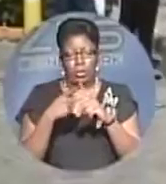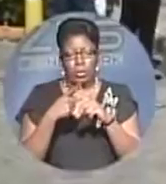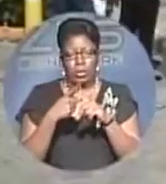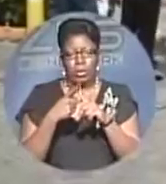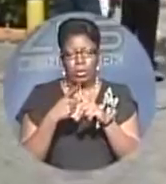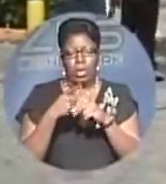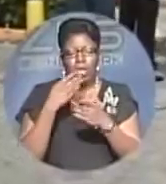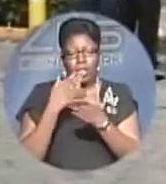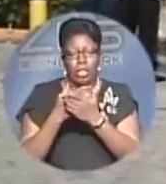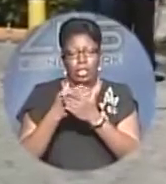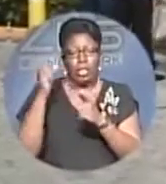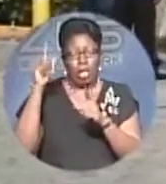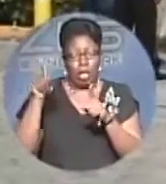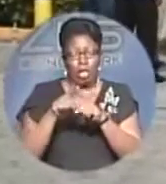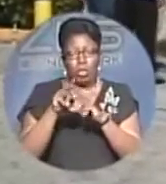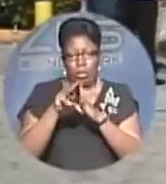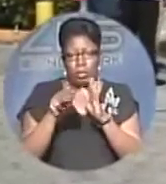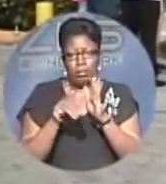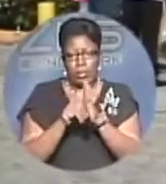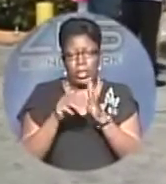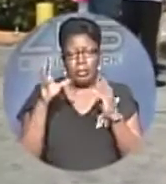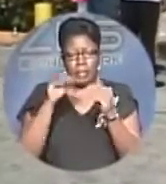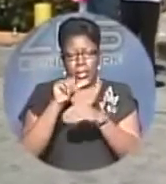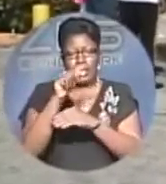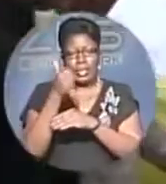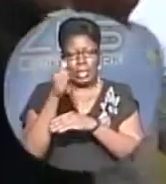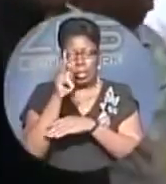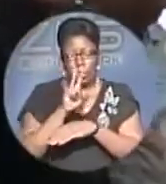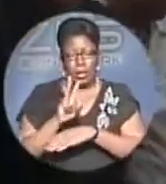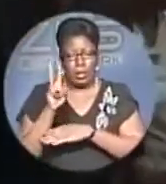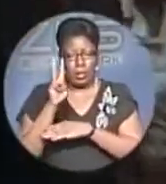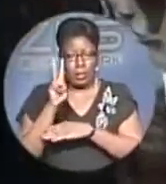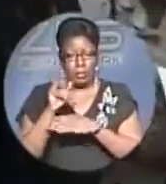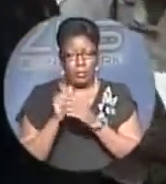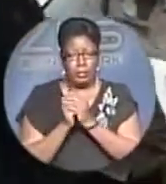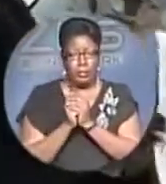agreement. That meeting is set for 10 a.m. Carla Palmer, ZNS News.